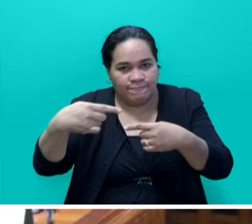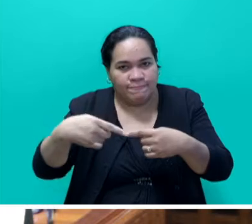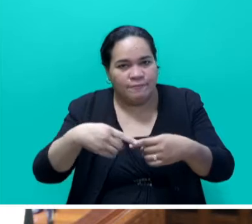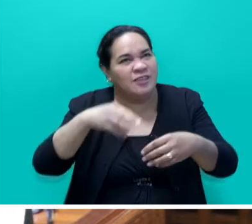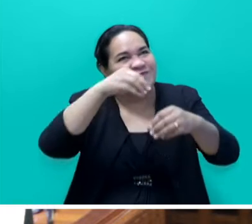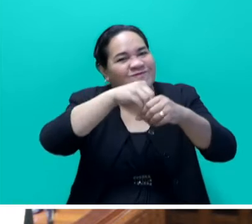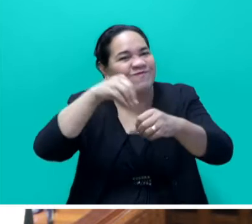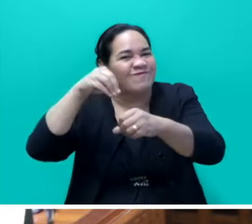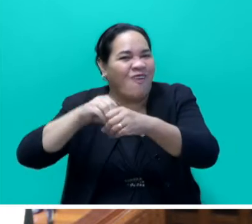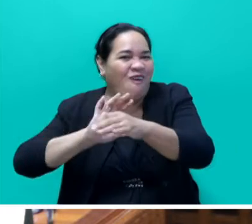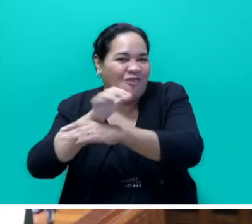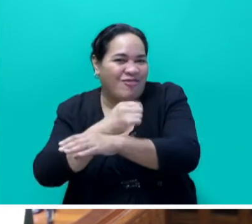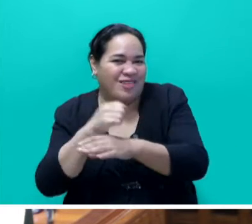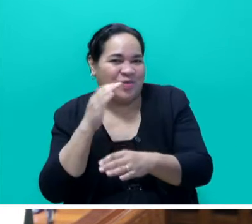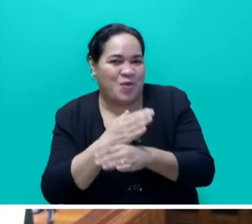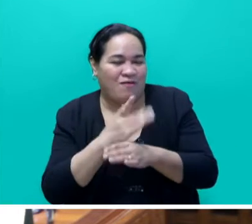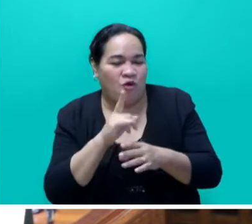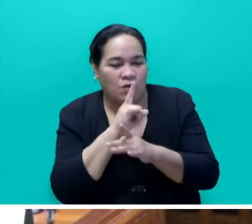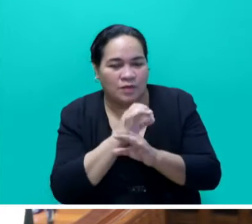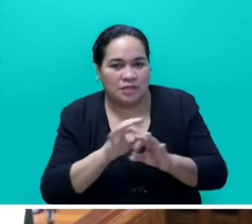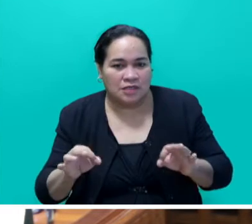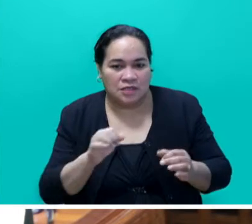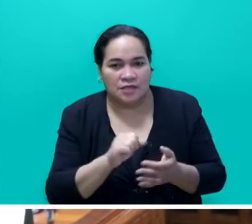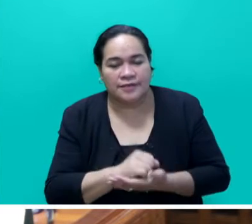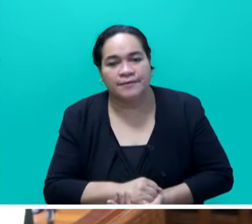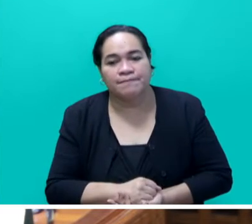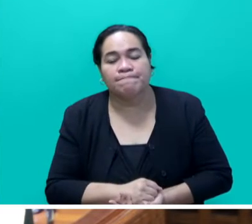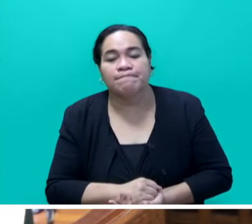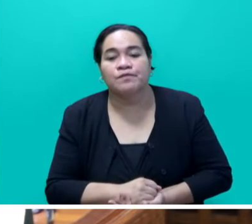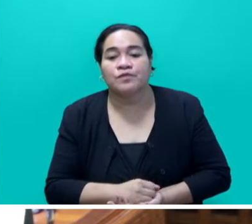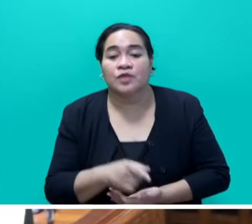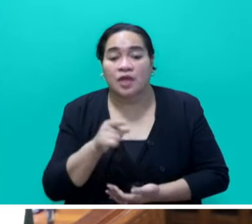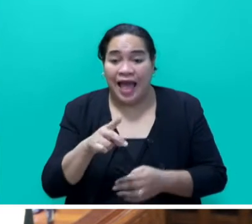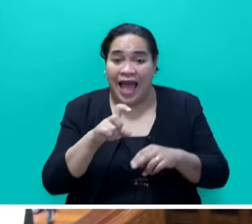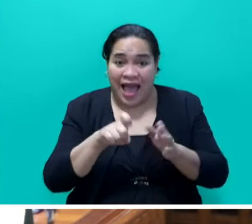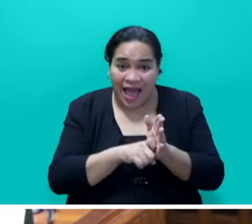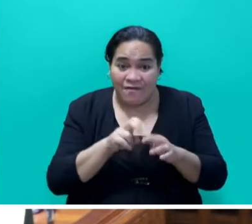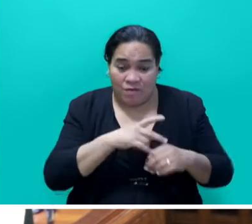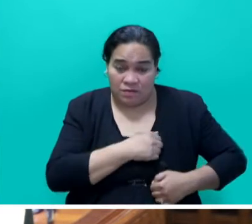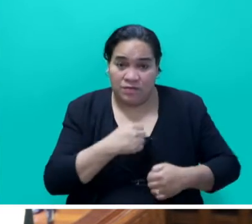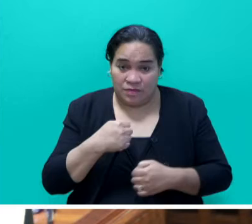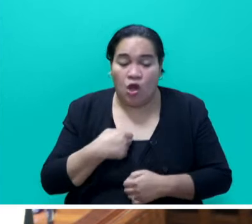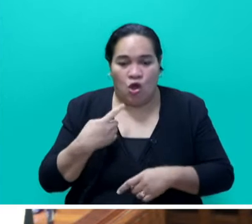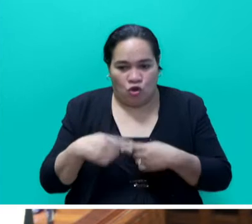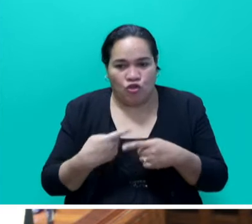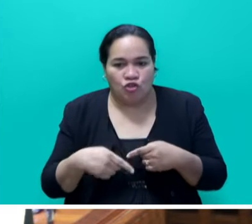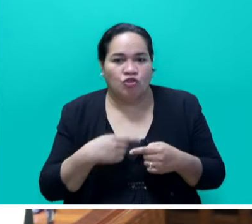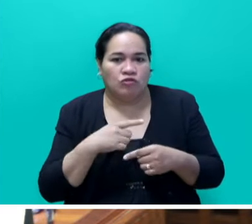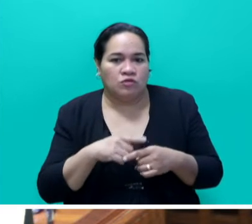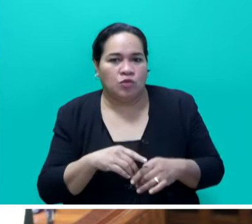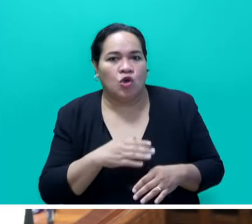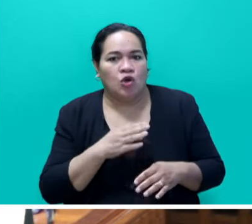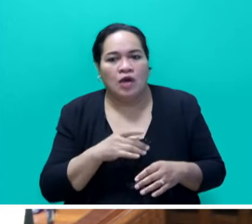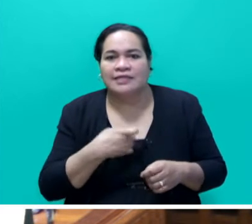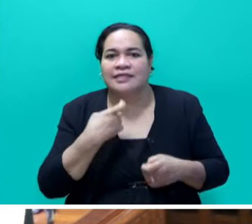Honourable Speaker, sir, since 2018, the RFMF had been contributing troops to these 5 mission areas.